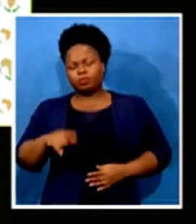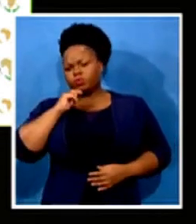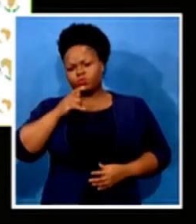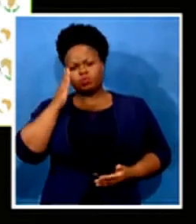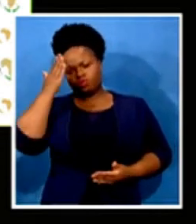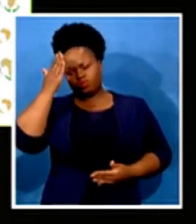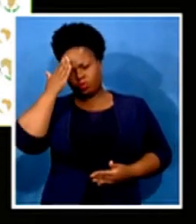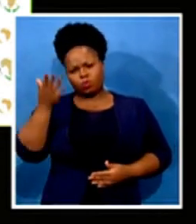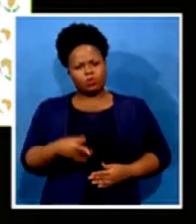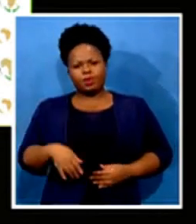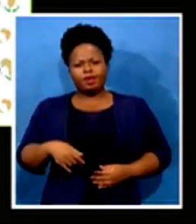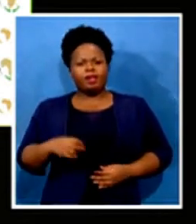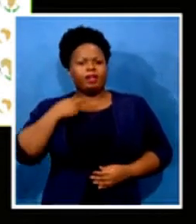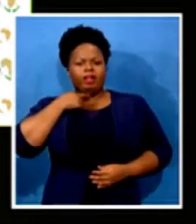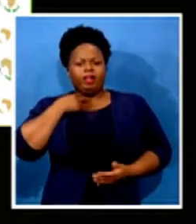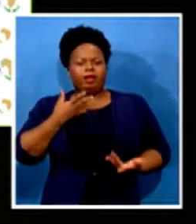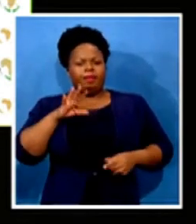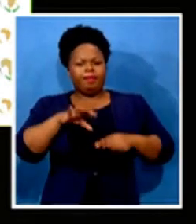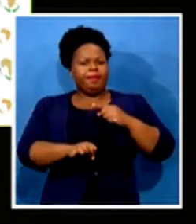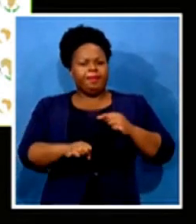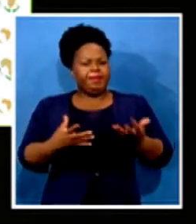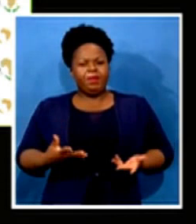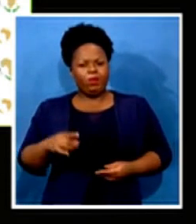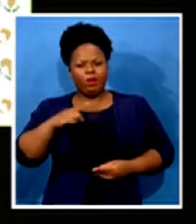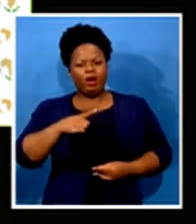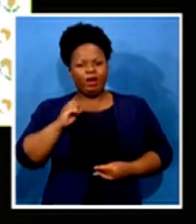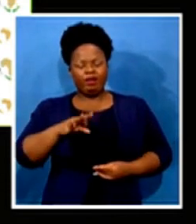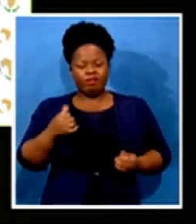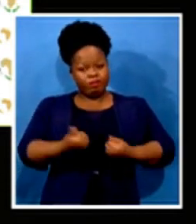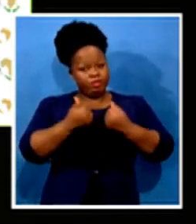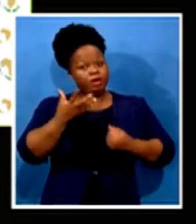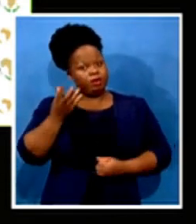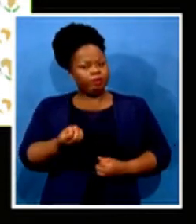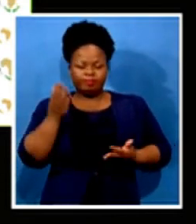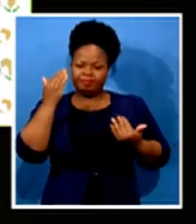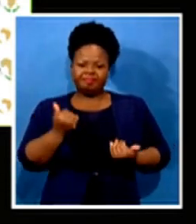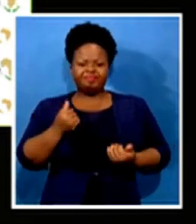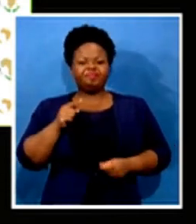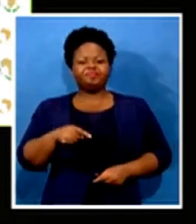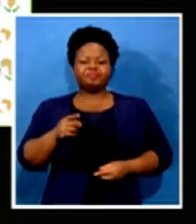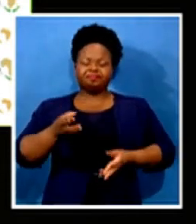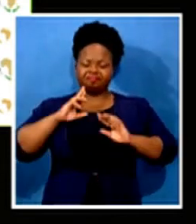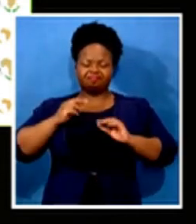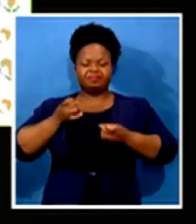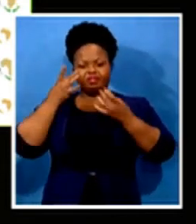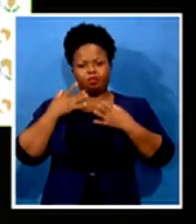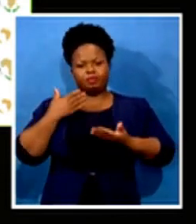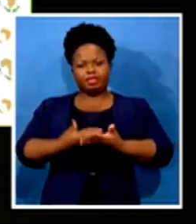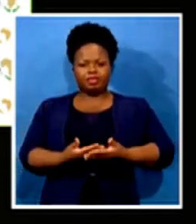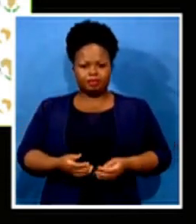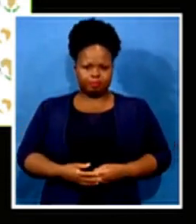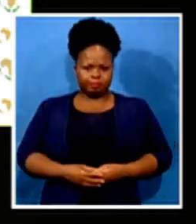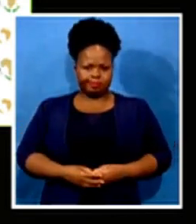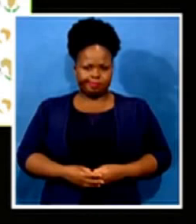diagnose, because if we had any challenges with respect to those mutants to diagnose, we will not have picked them in the first place. So we know that they